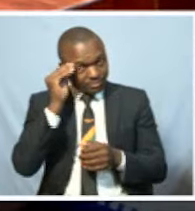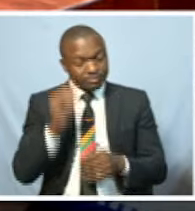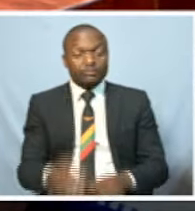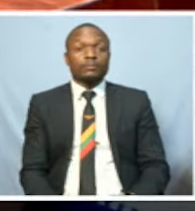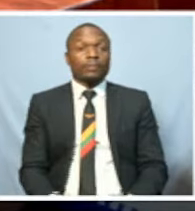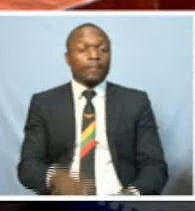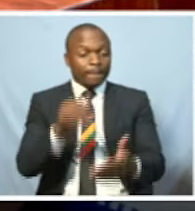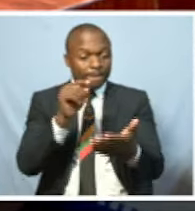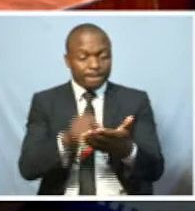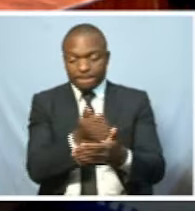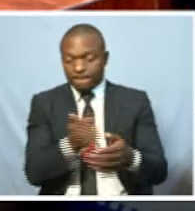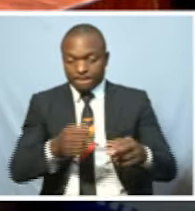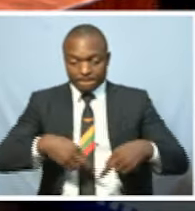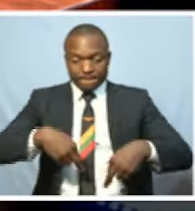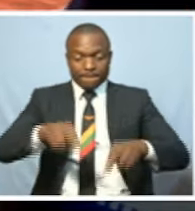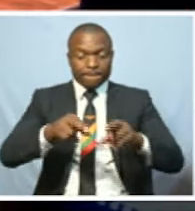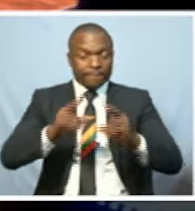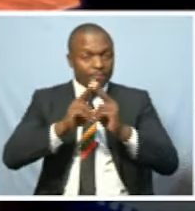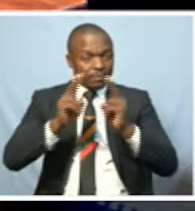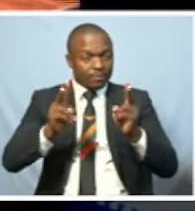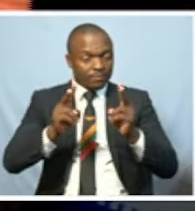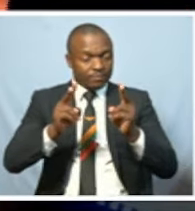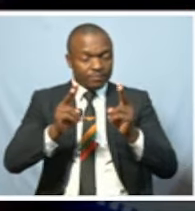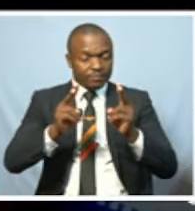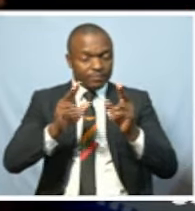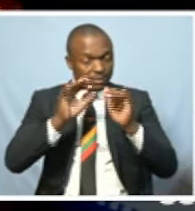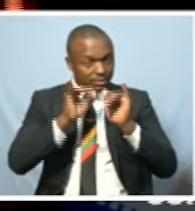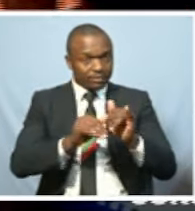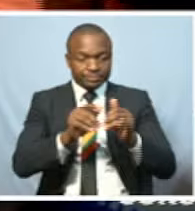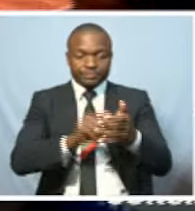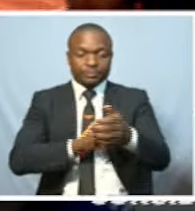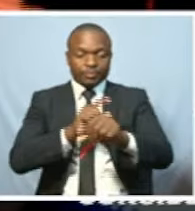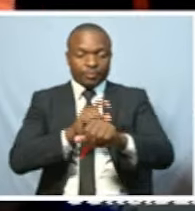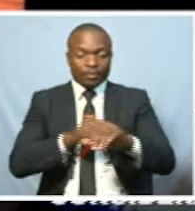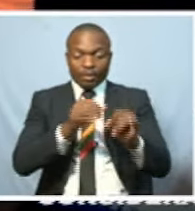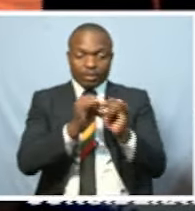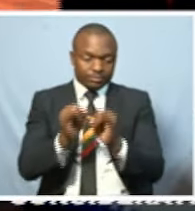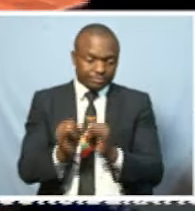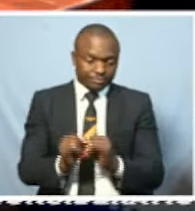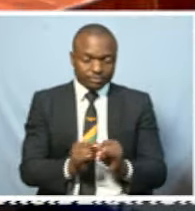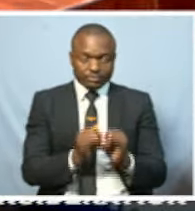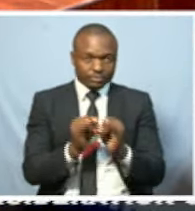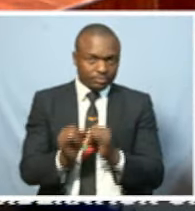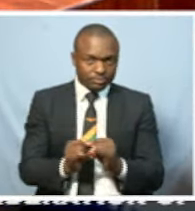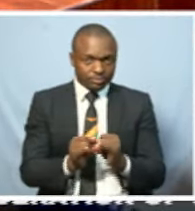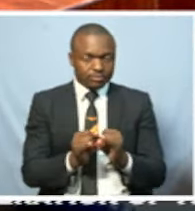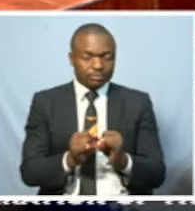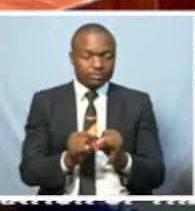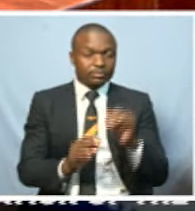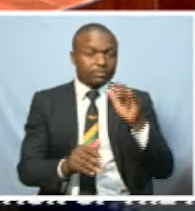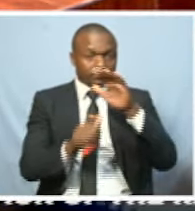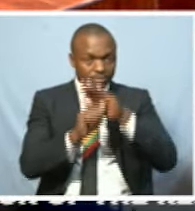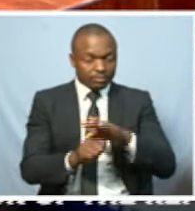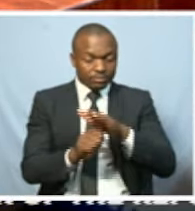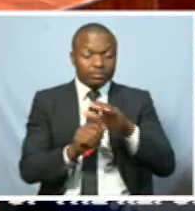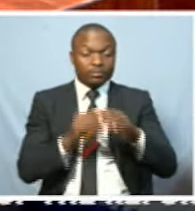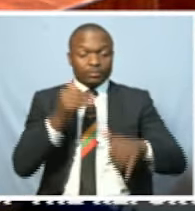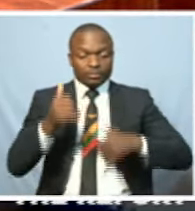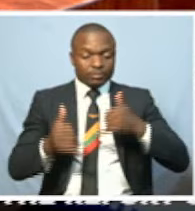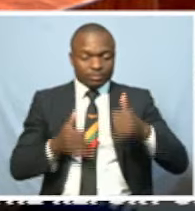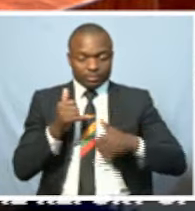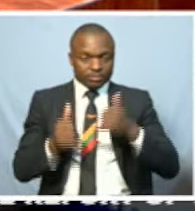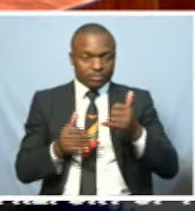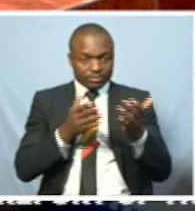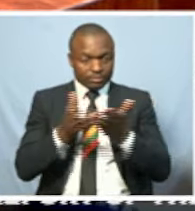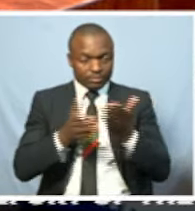this other road remains implemented to the detriment of the enjoyment of services of these people who use